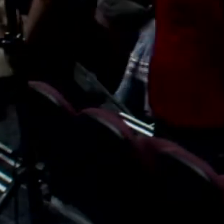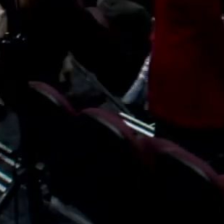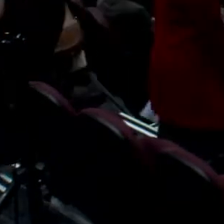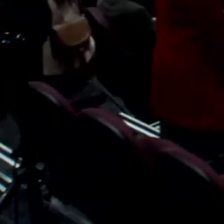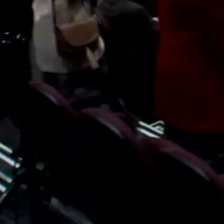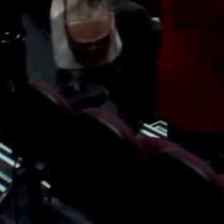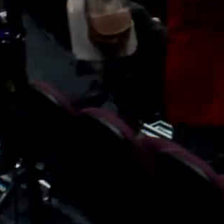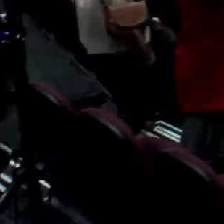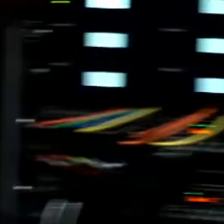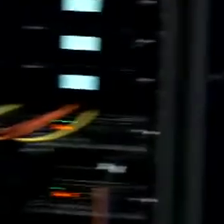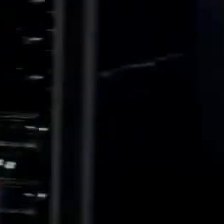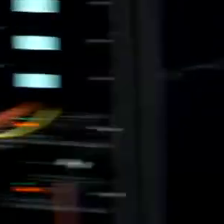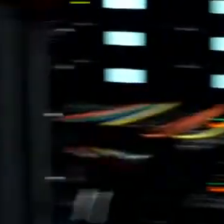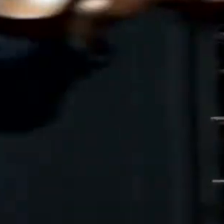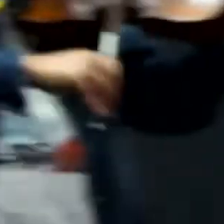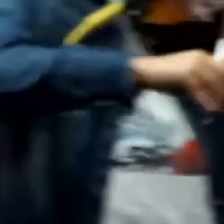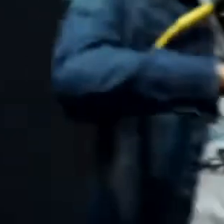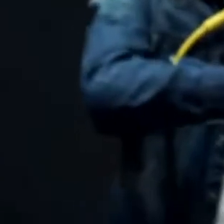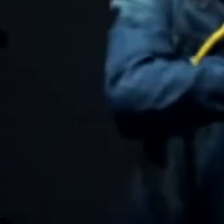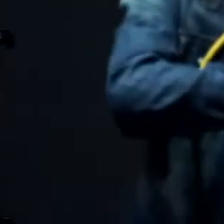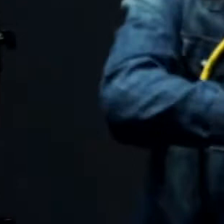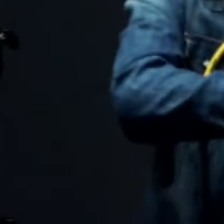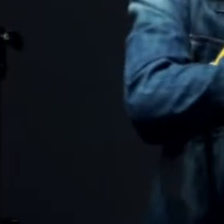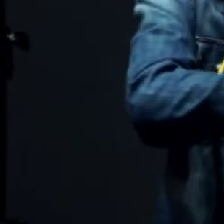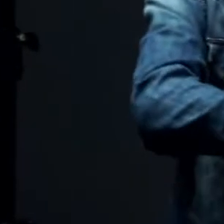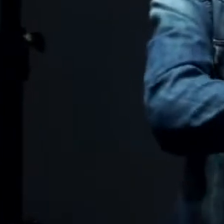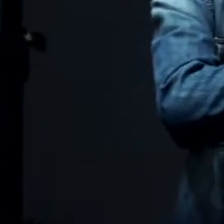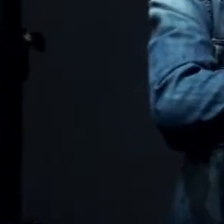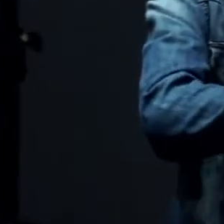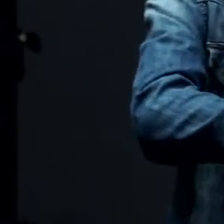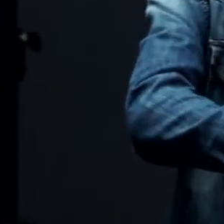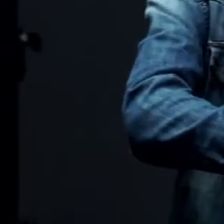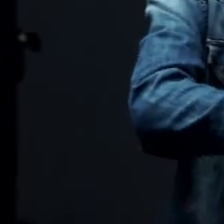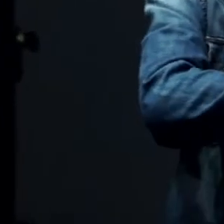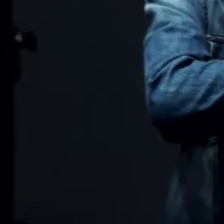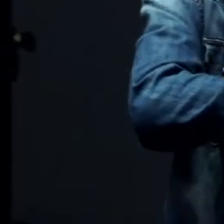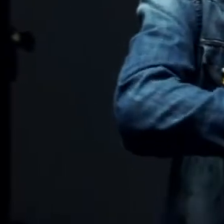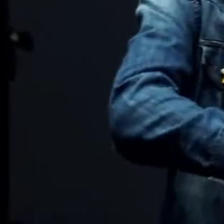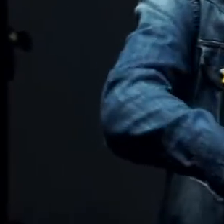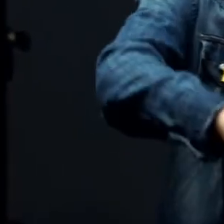Sinner, won't you come today together?